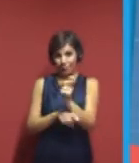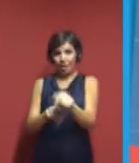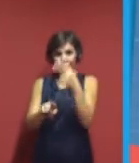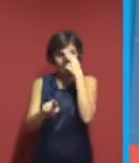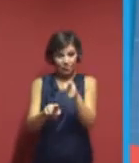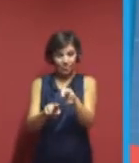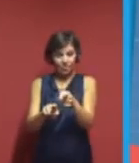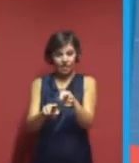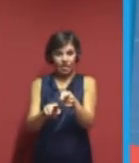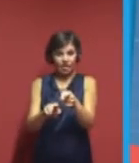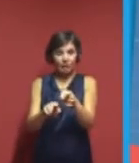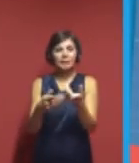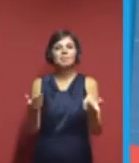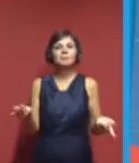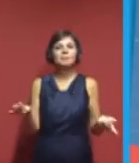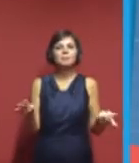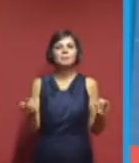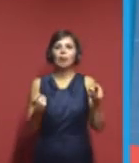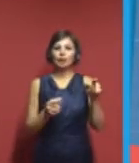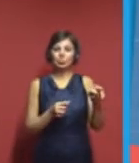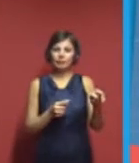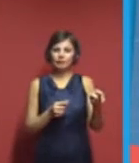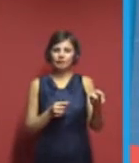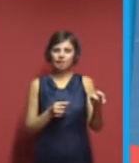let's take a look at the clip first.